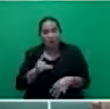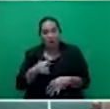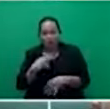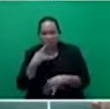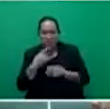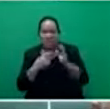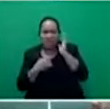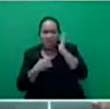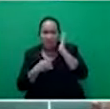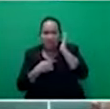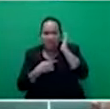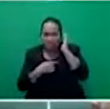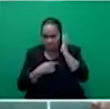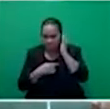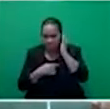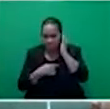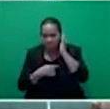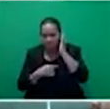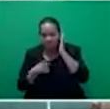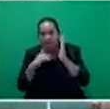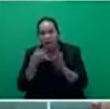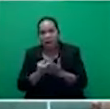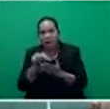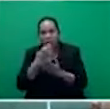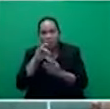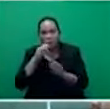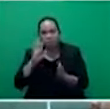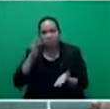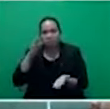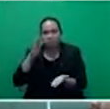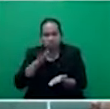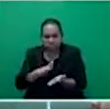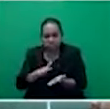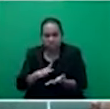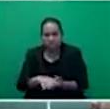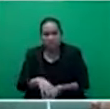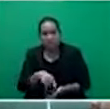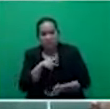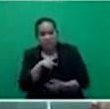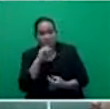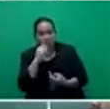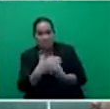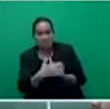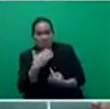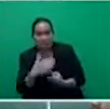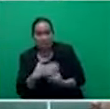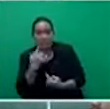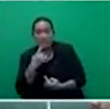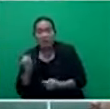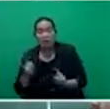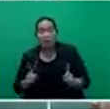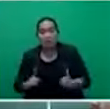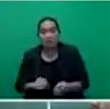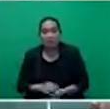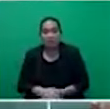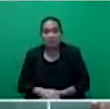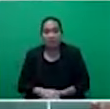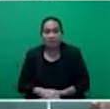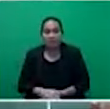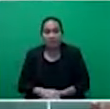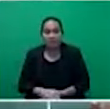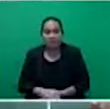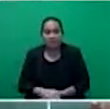get the economy will get contracted, sir, he will then say, Mr. Speaker, sir, Mr. Speaker, sir, he